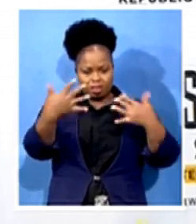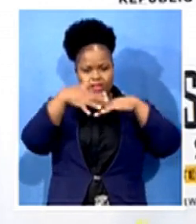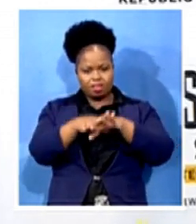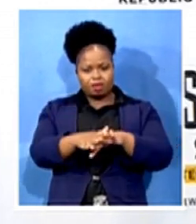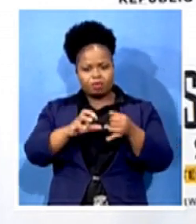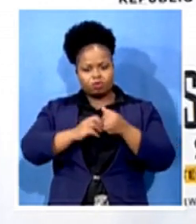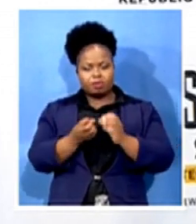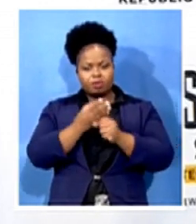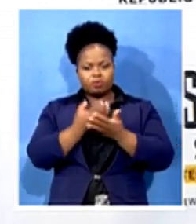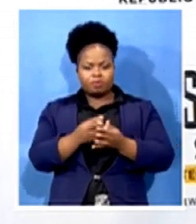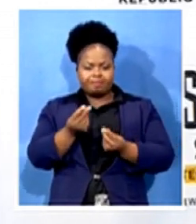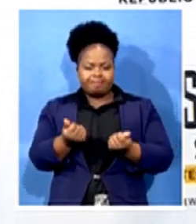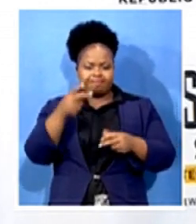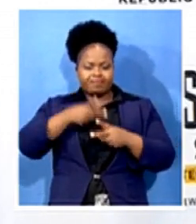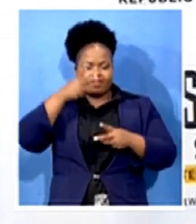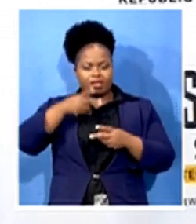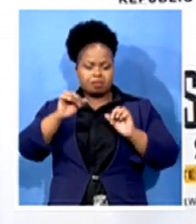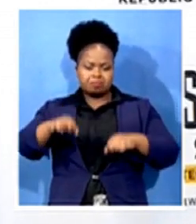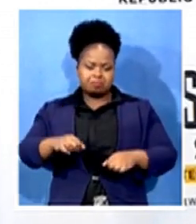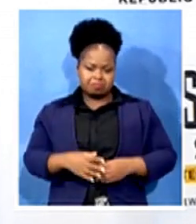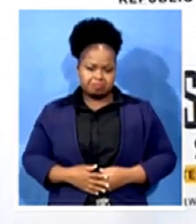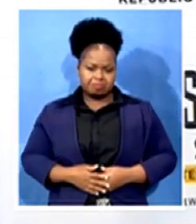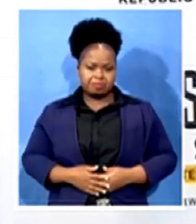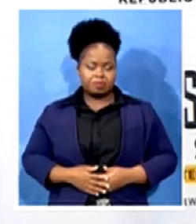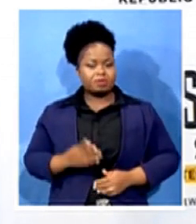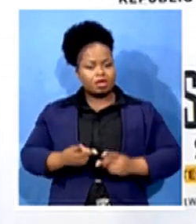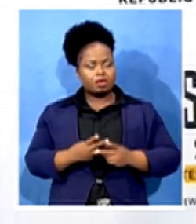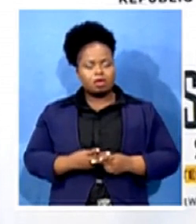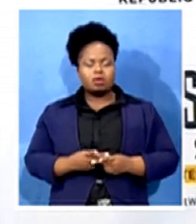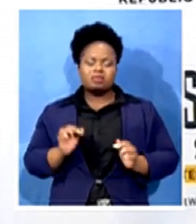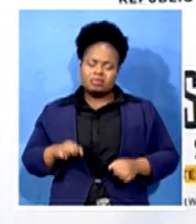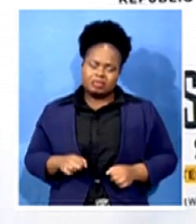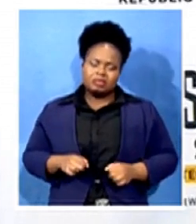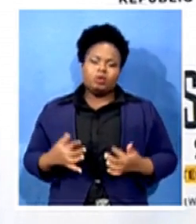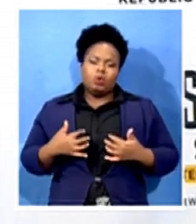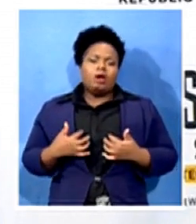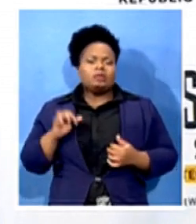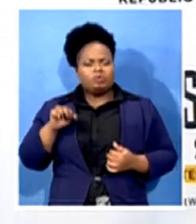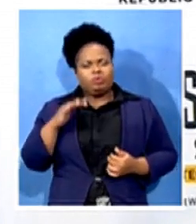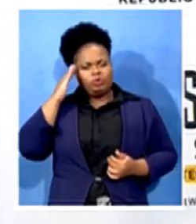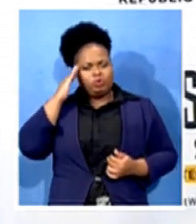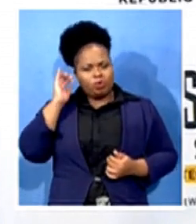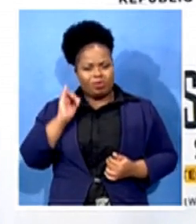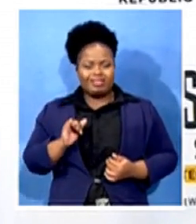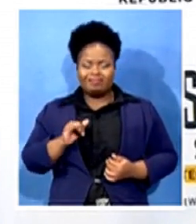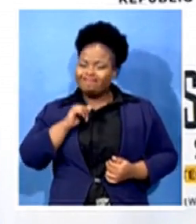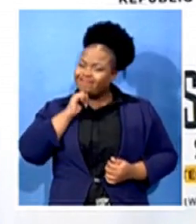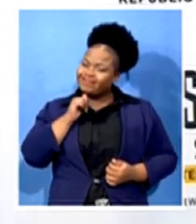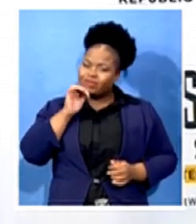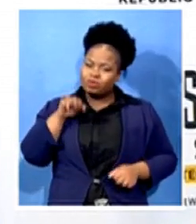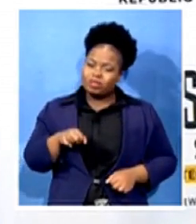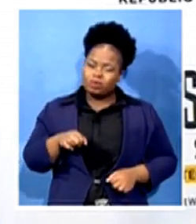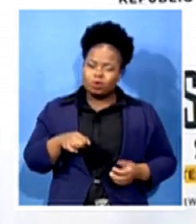settlement. And we remain distressed that this, despite being a very old decision of the